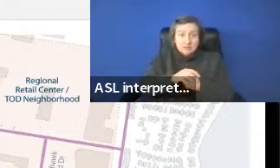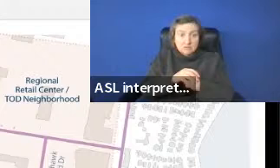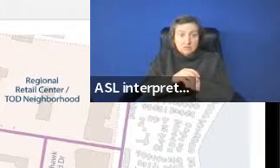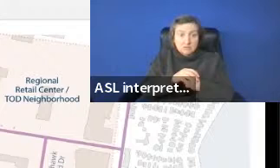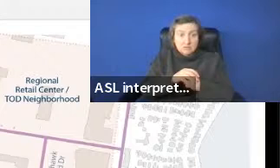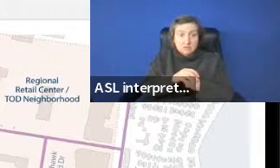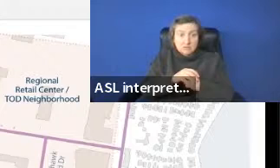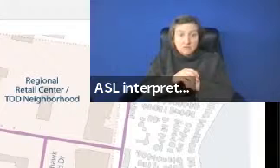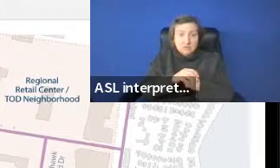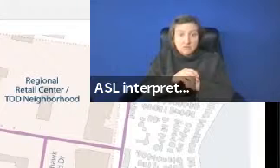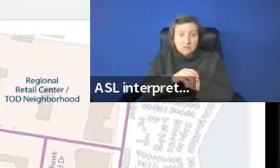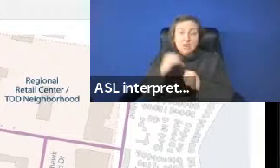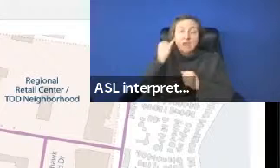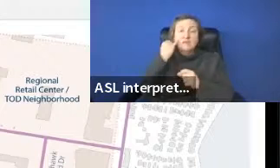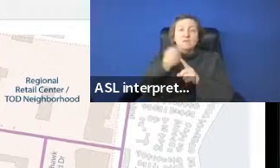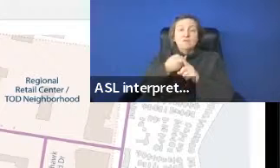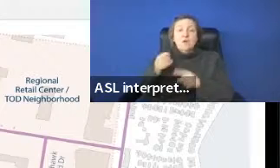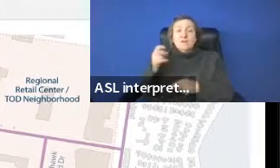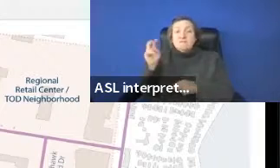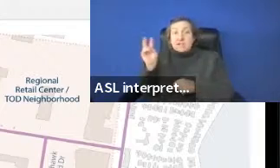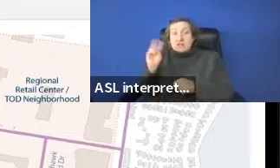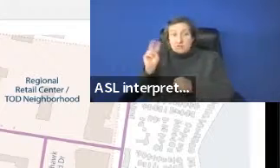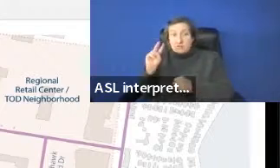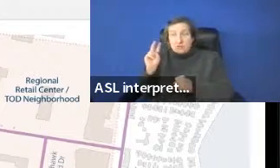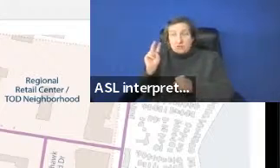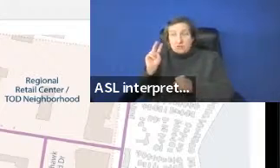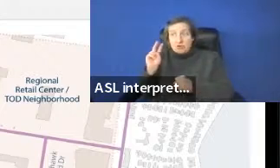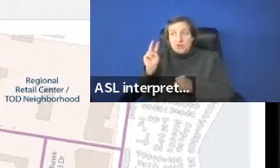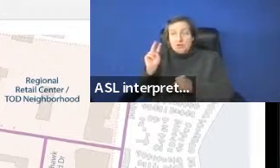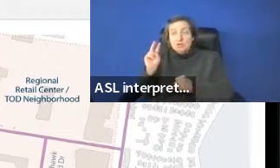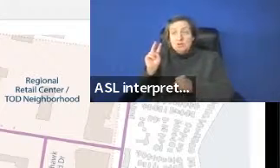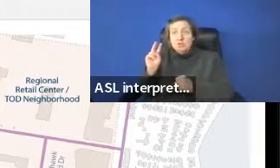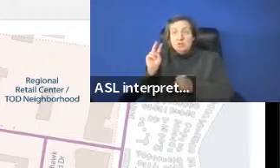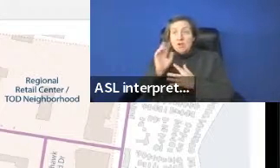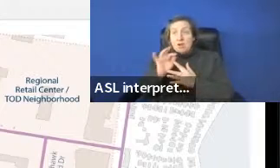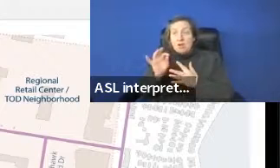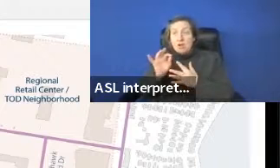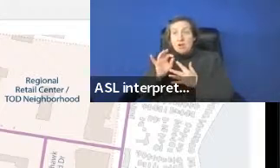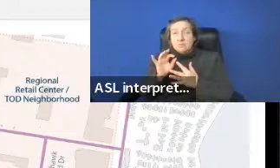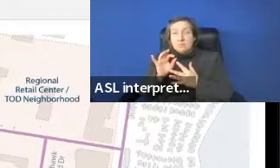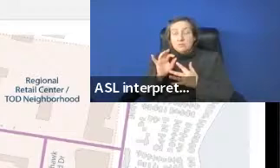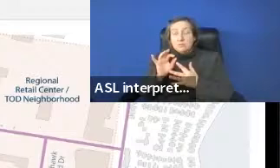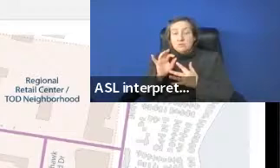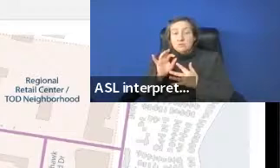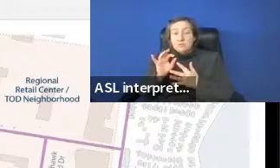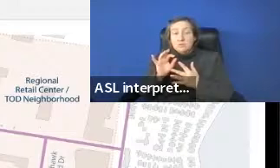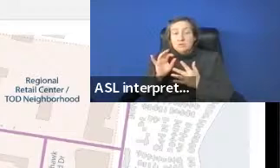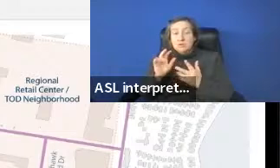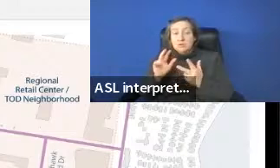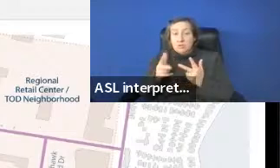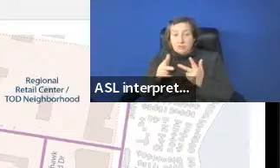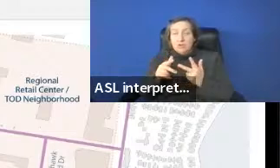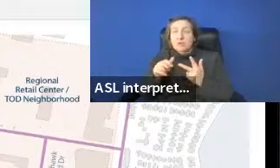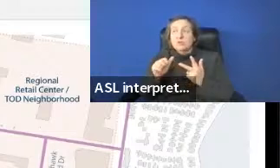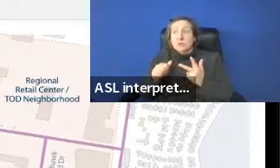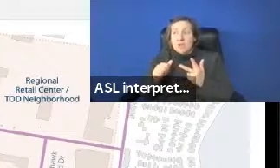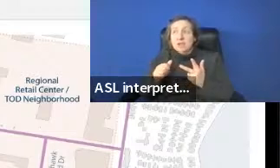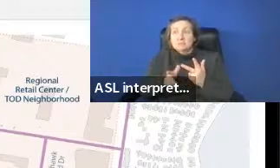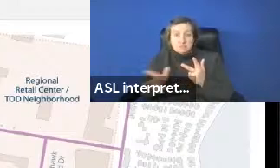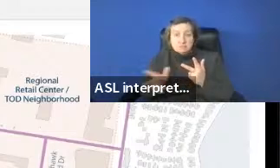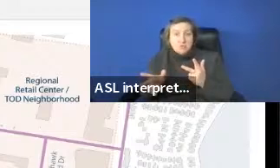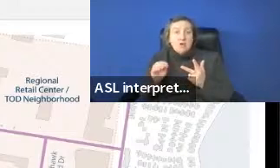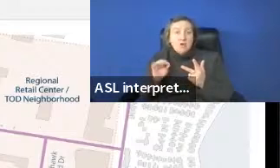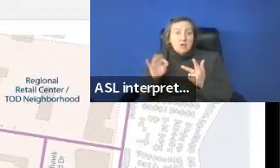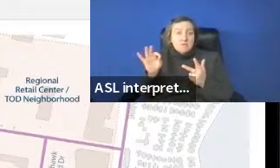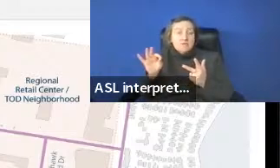If you're coming from Vancouver, yes. In option 3, no, you can get off. You would basically get off.